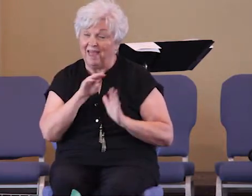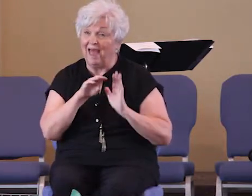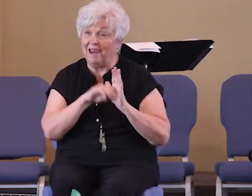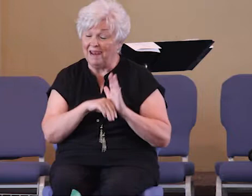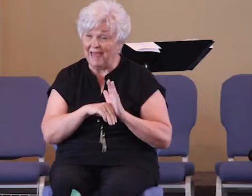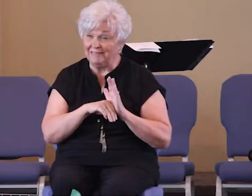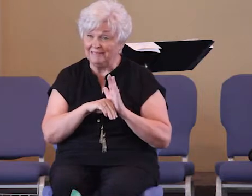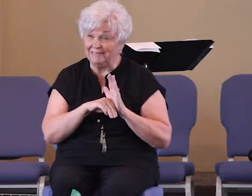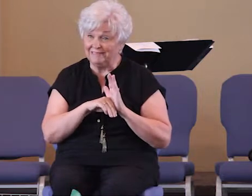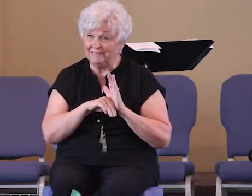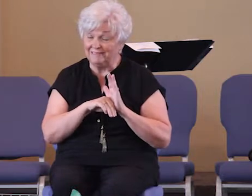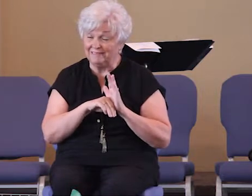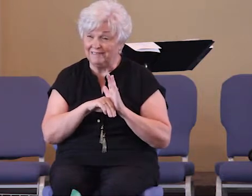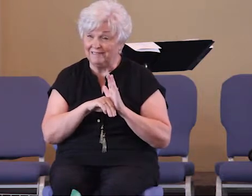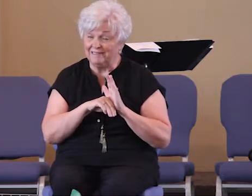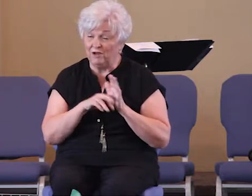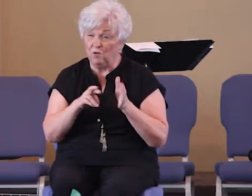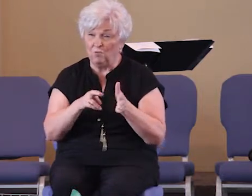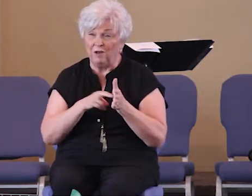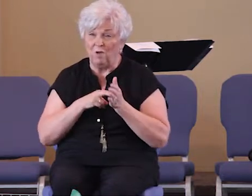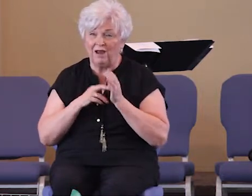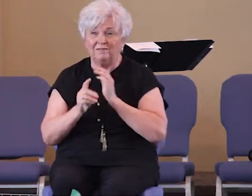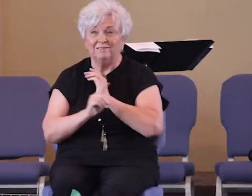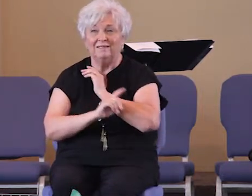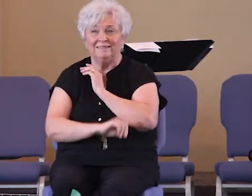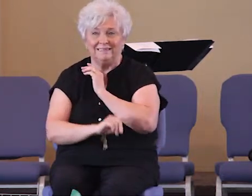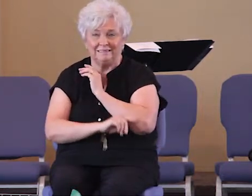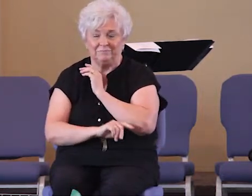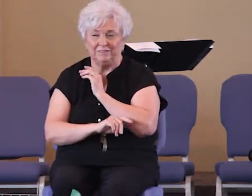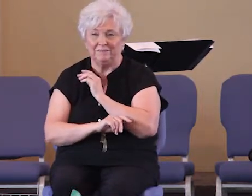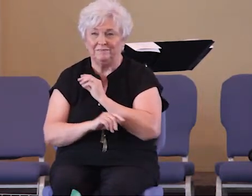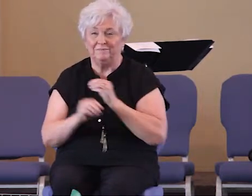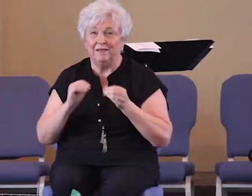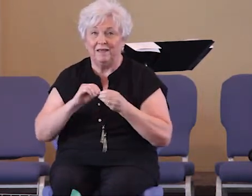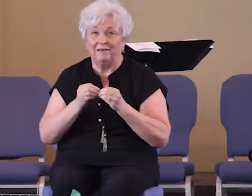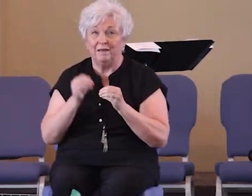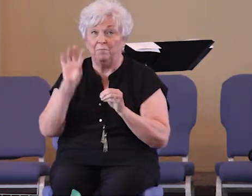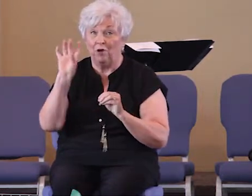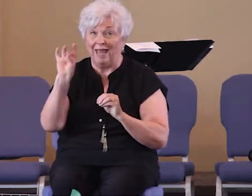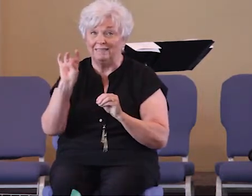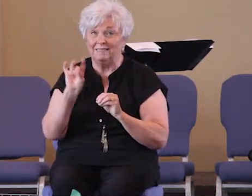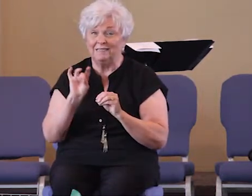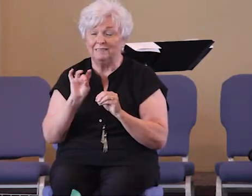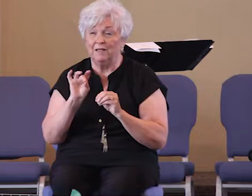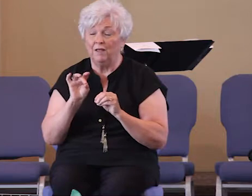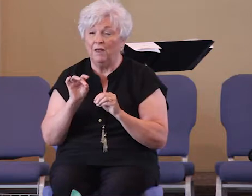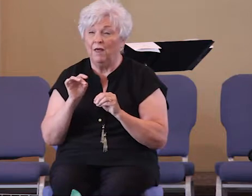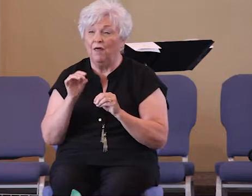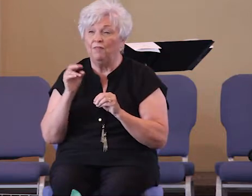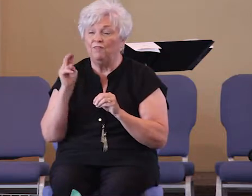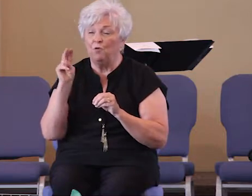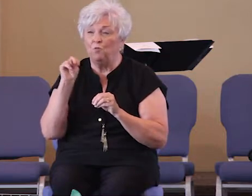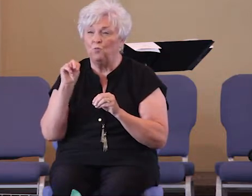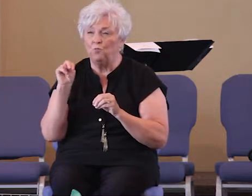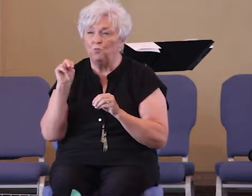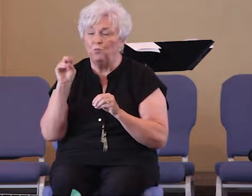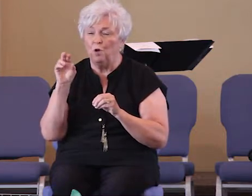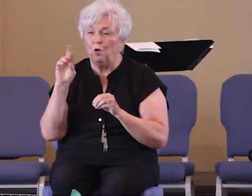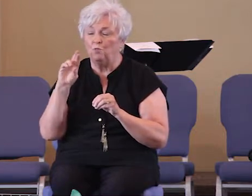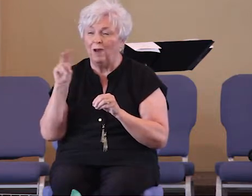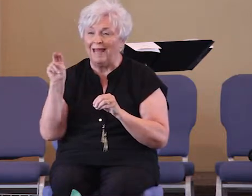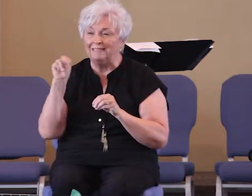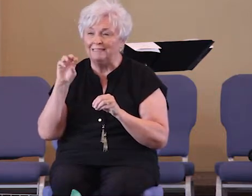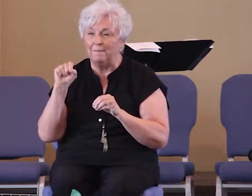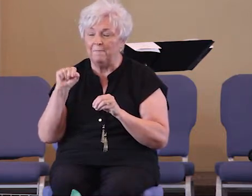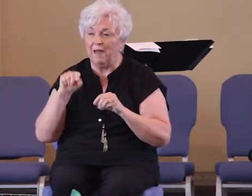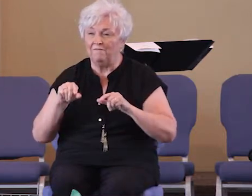requires discipline. Let me read number 8. The ransom of a man's life is his wealth, but the